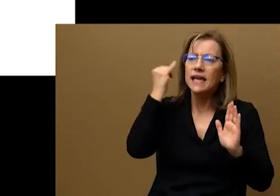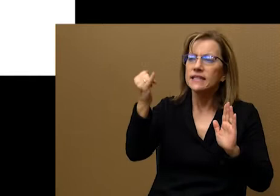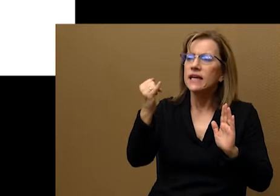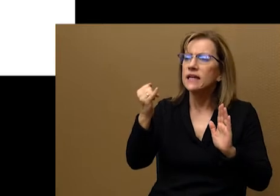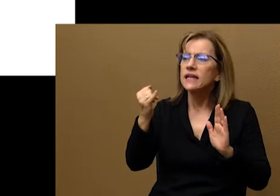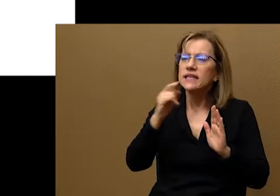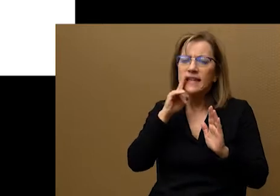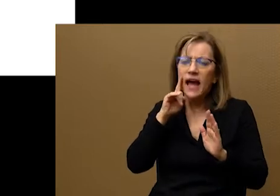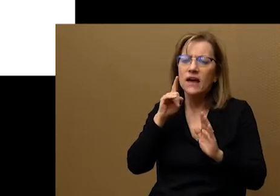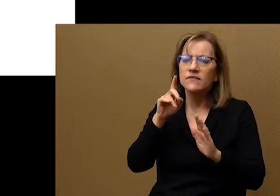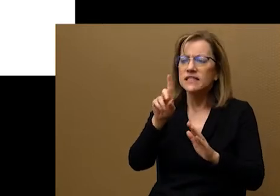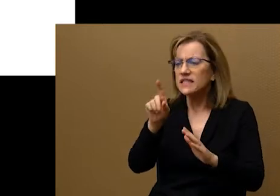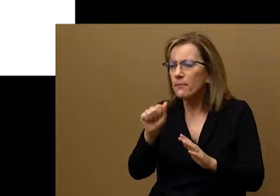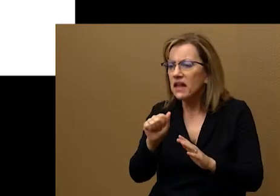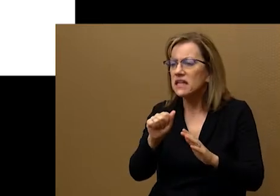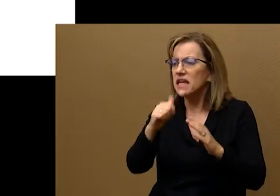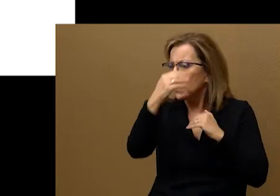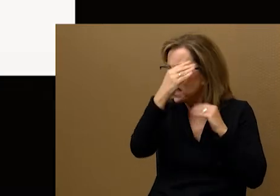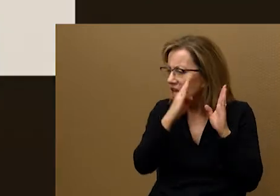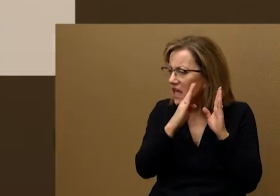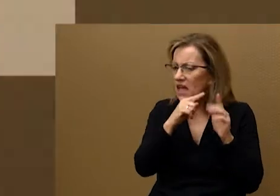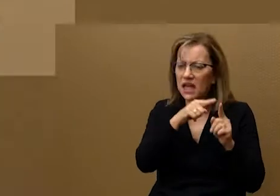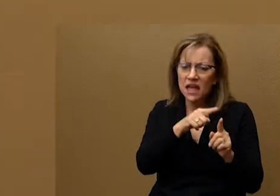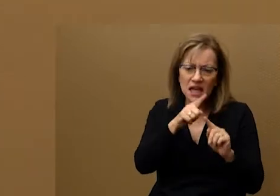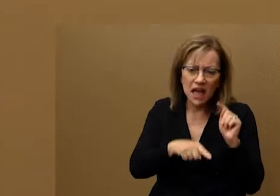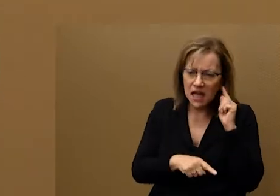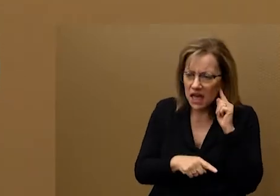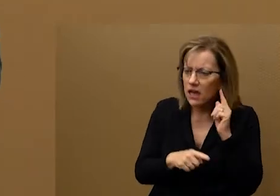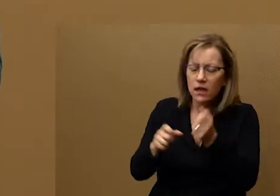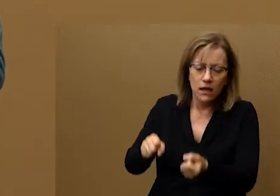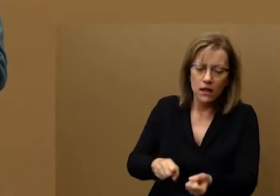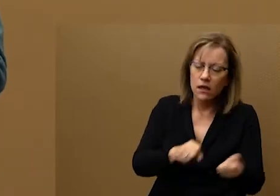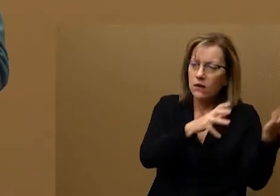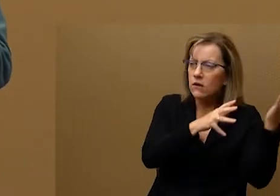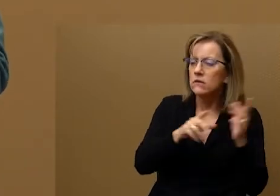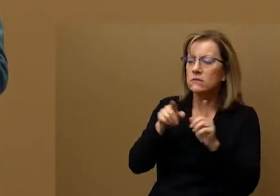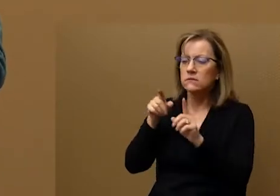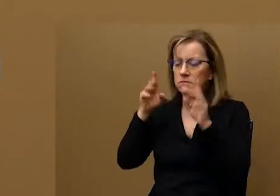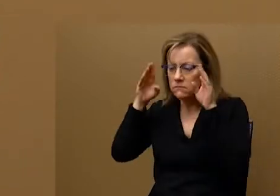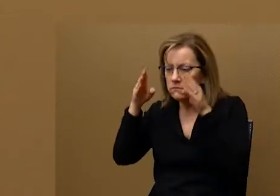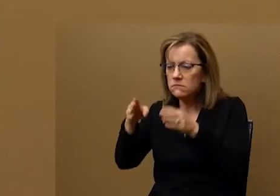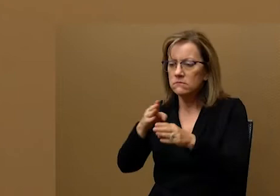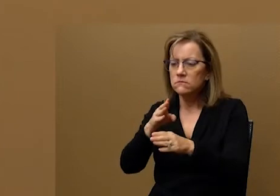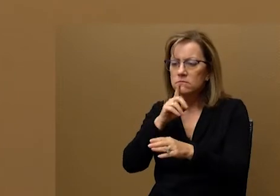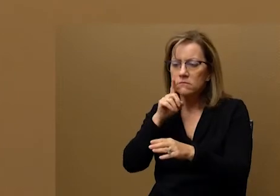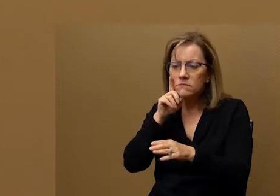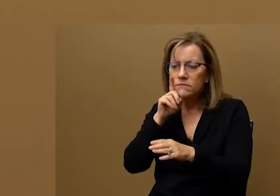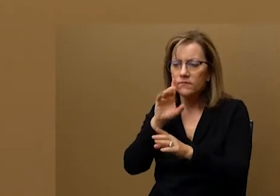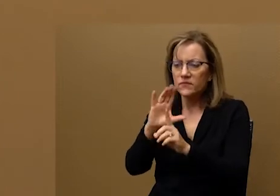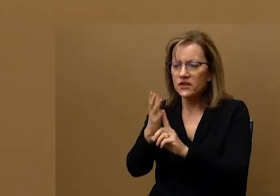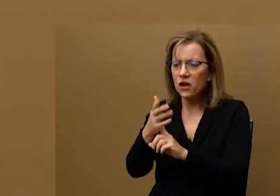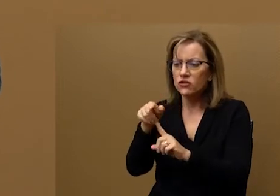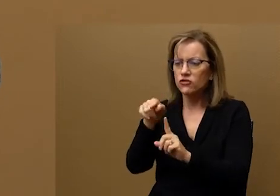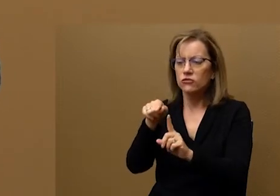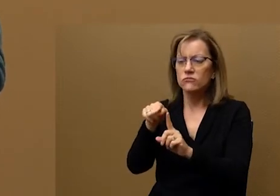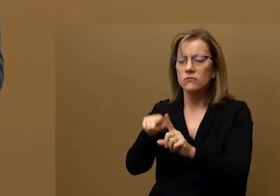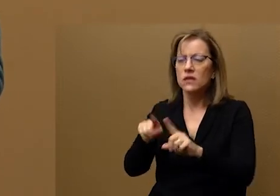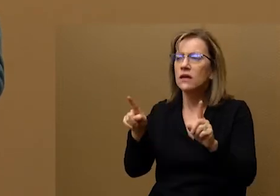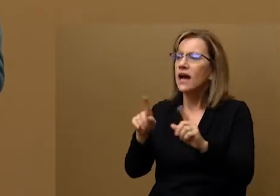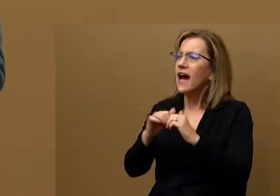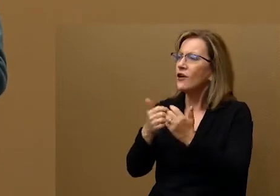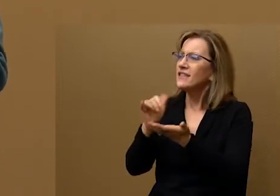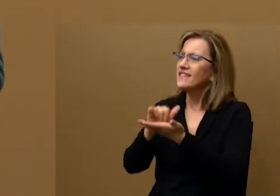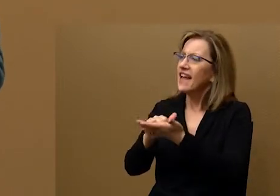just get rid of any notion of deafness as a disability. If we approach deaf people as culturally different, how does